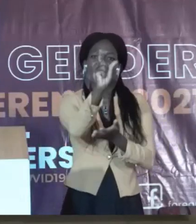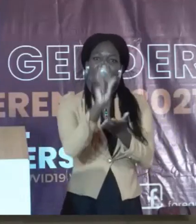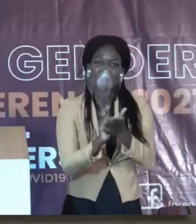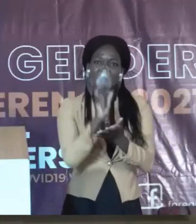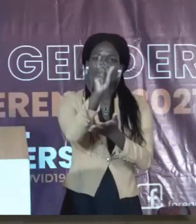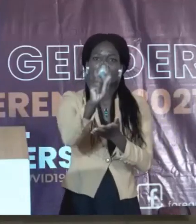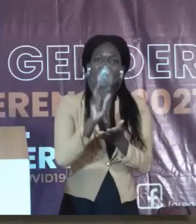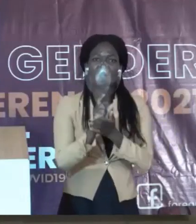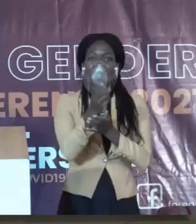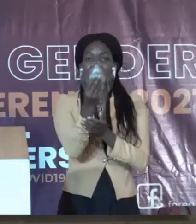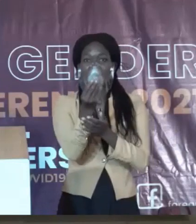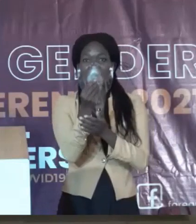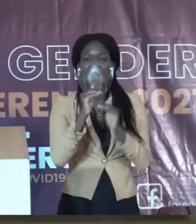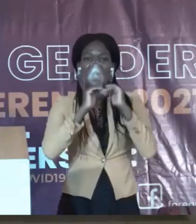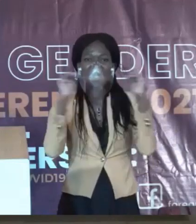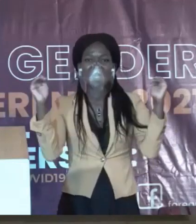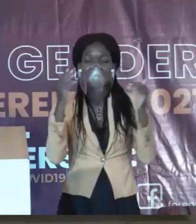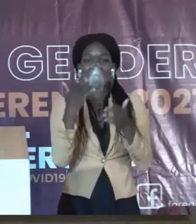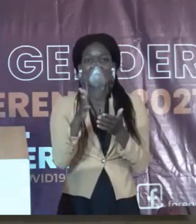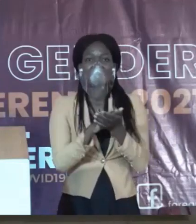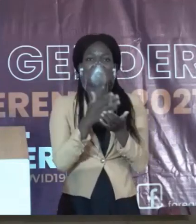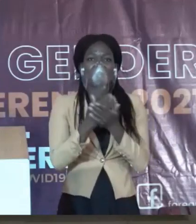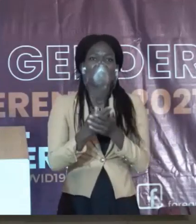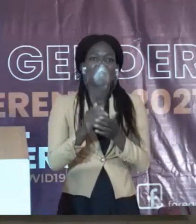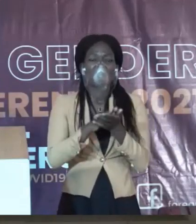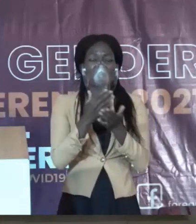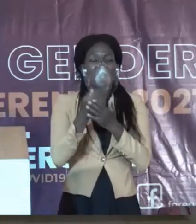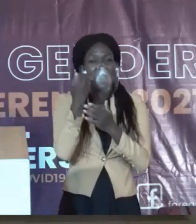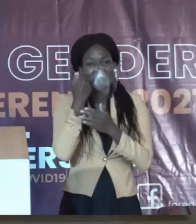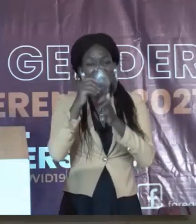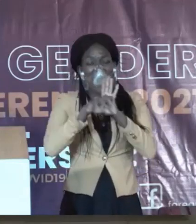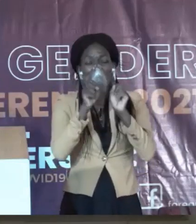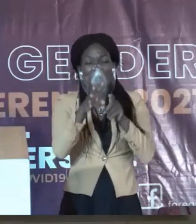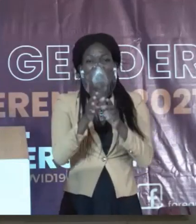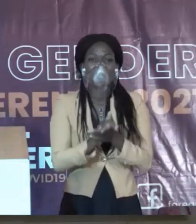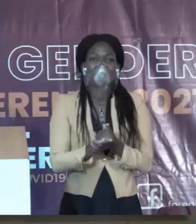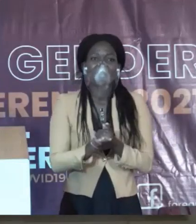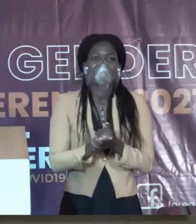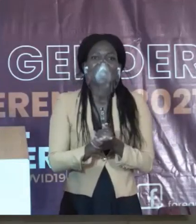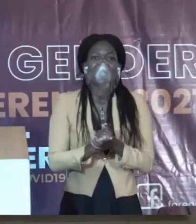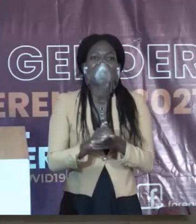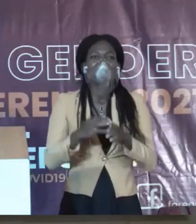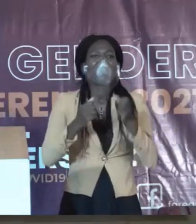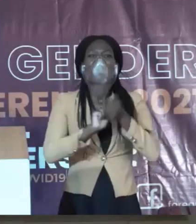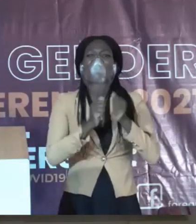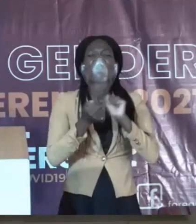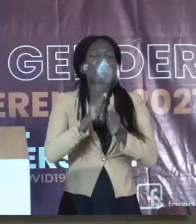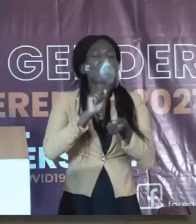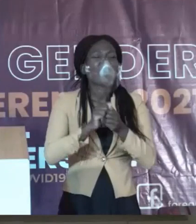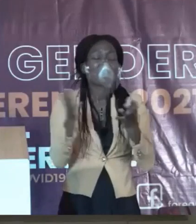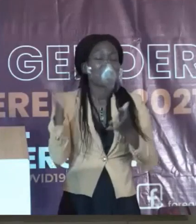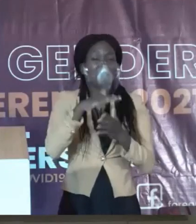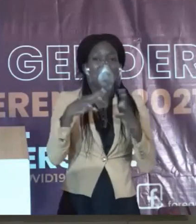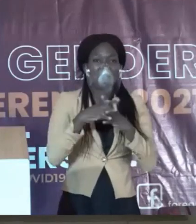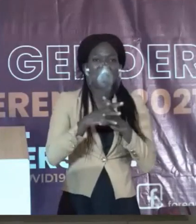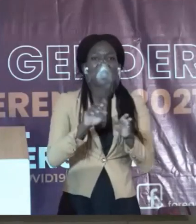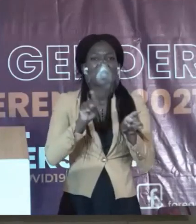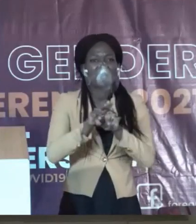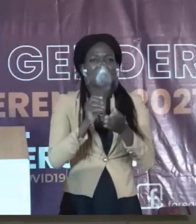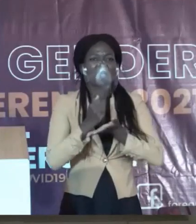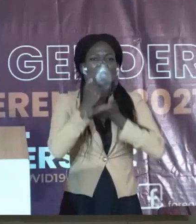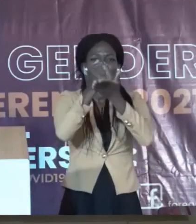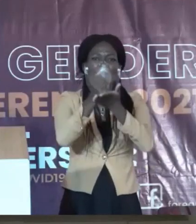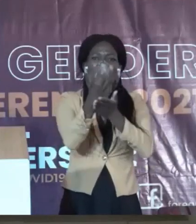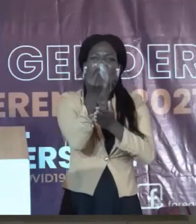I think we have been challenged by the pandemic, and you find that levels of funding sometimes have gone down, and